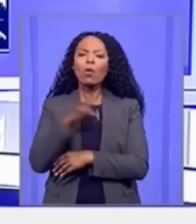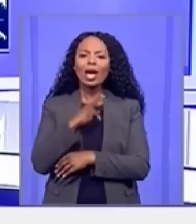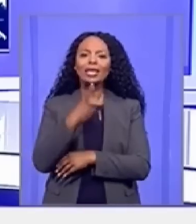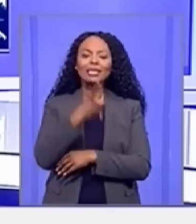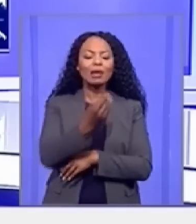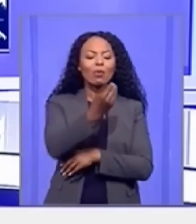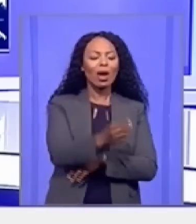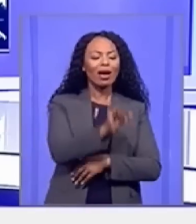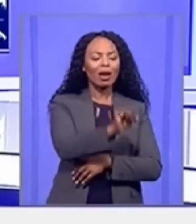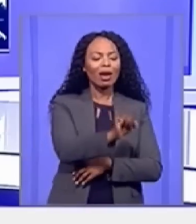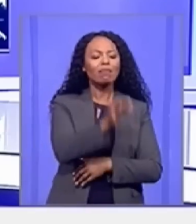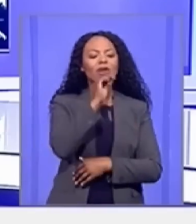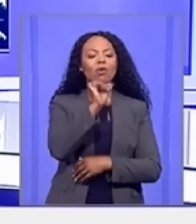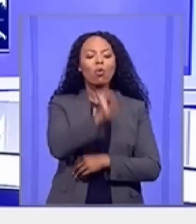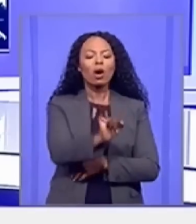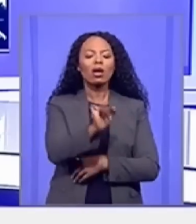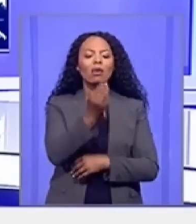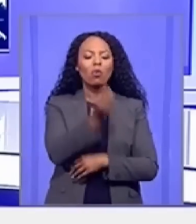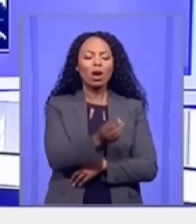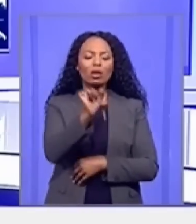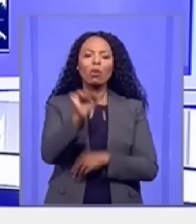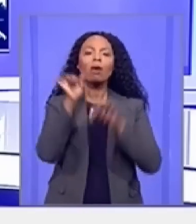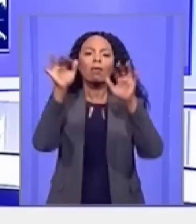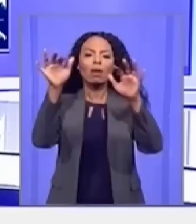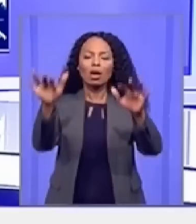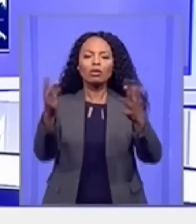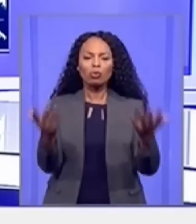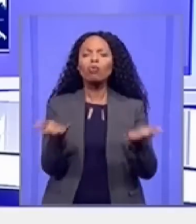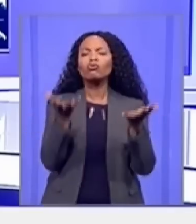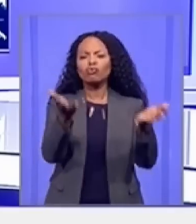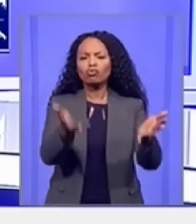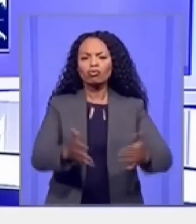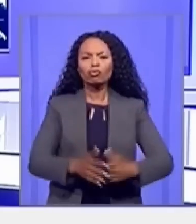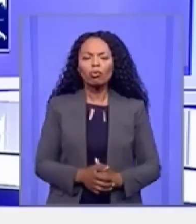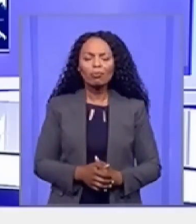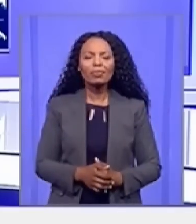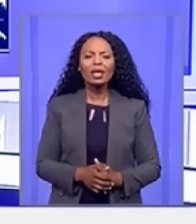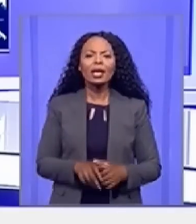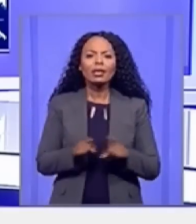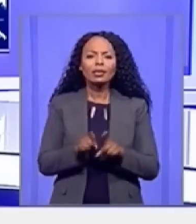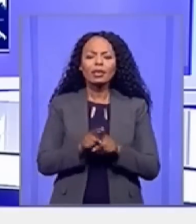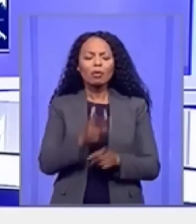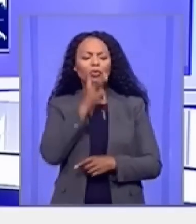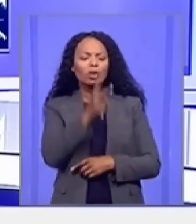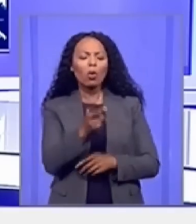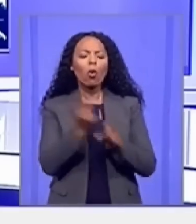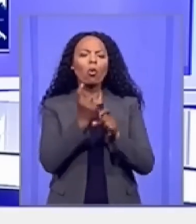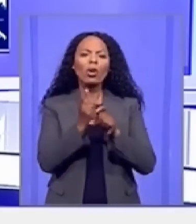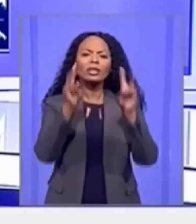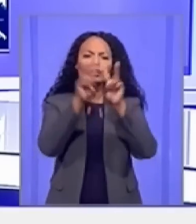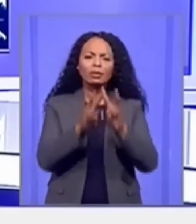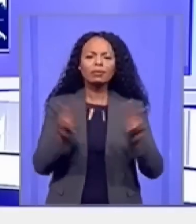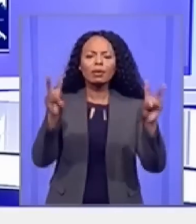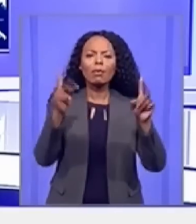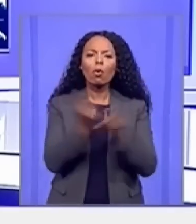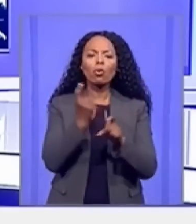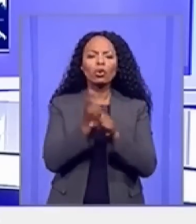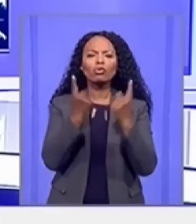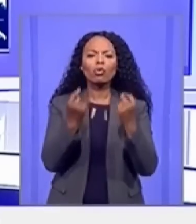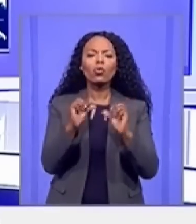mo aitane wa ka e ngwana wa ka o tla mo tla ba bona ka moaparo ke tla ba bona ka kgotso o tsohle tse ba di